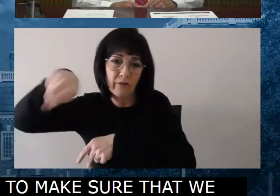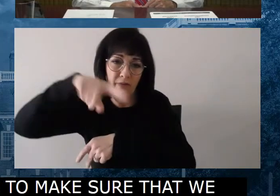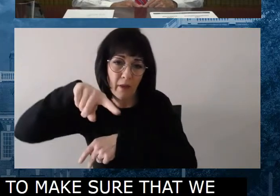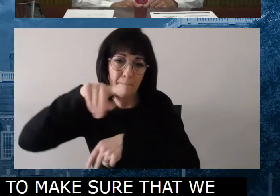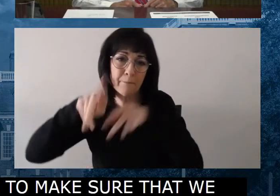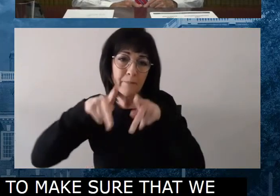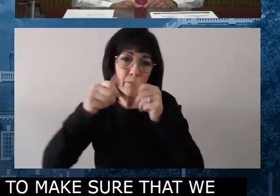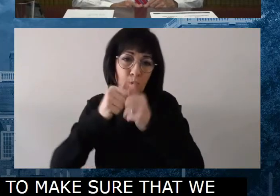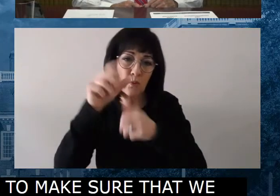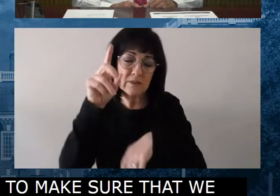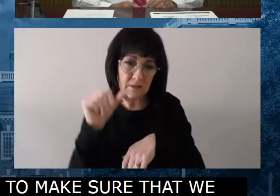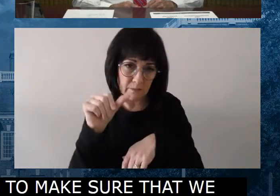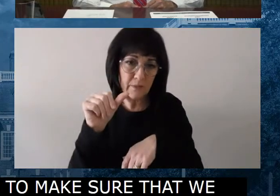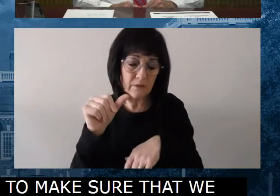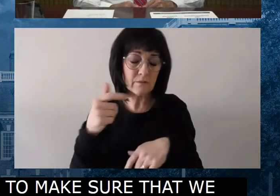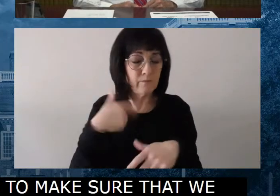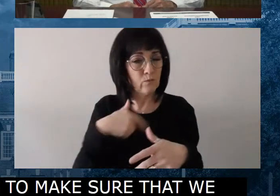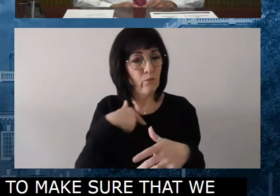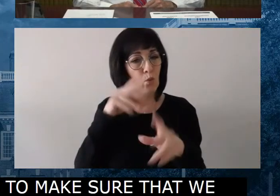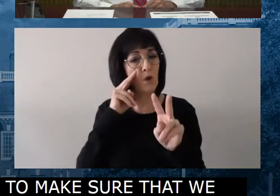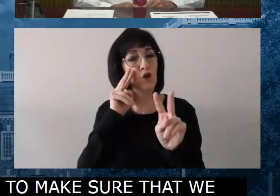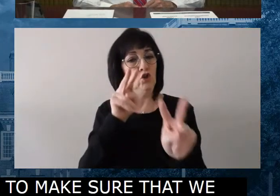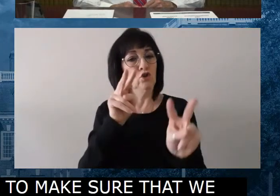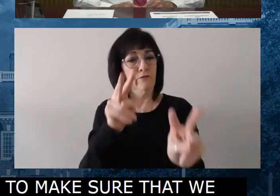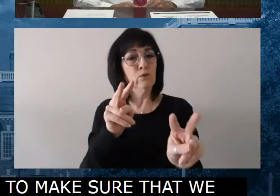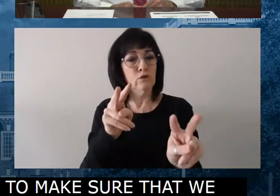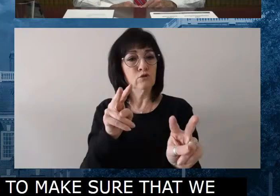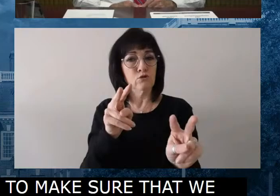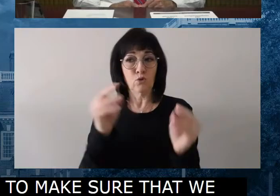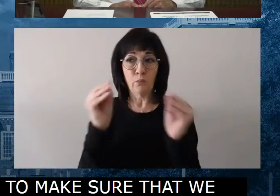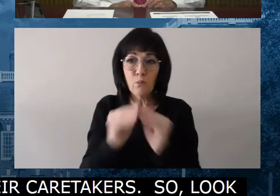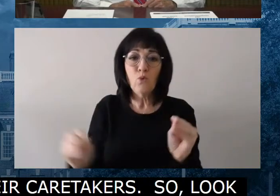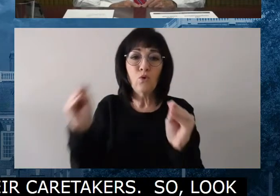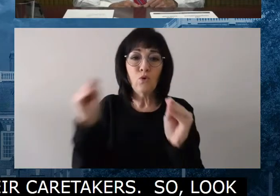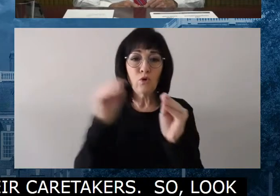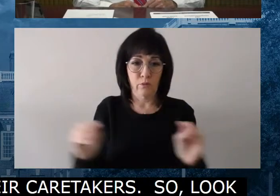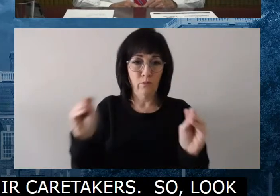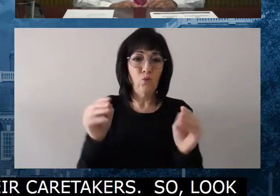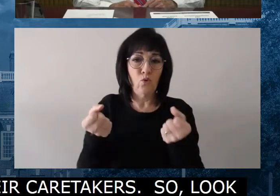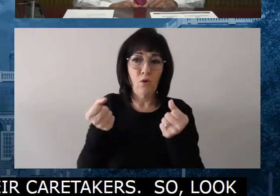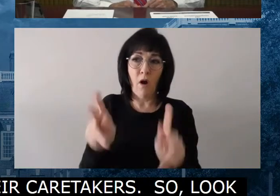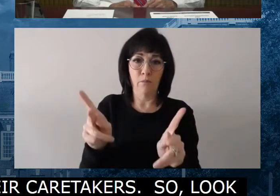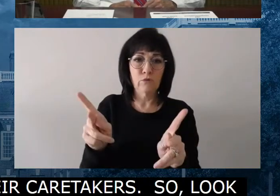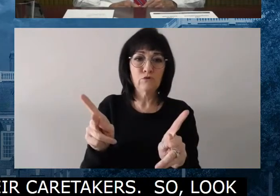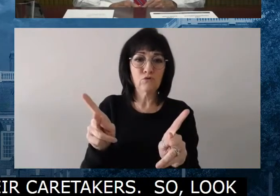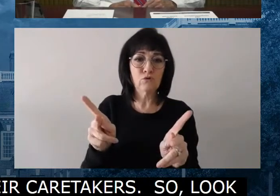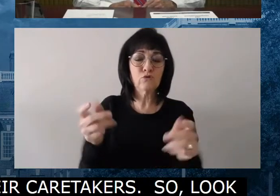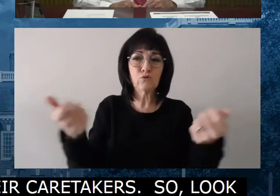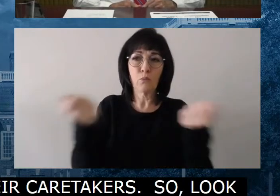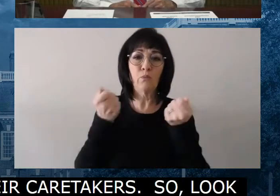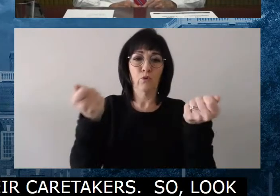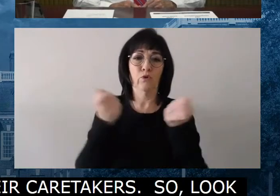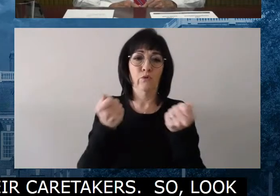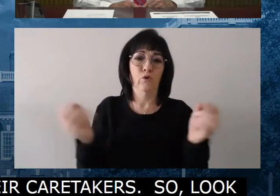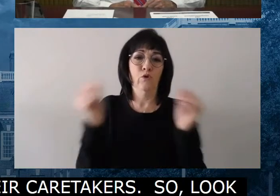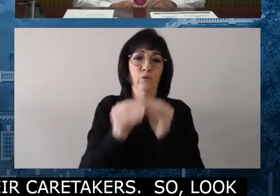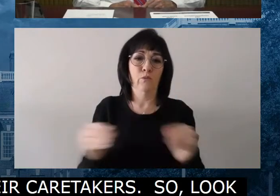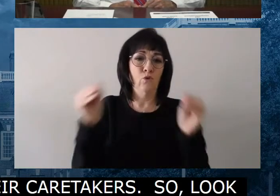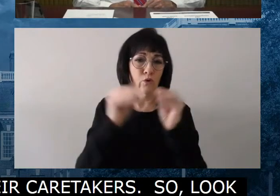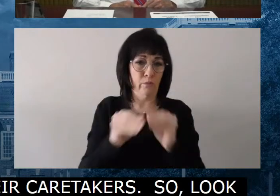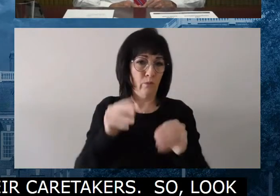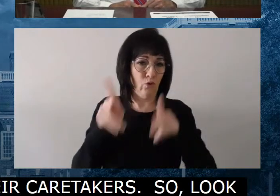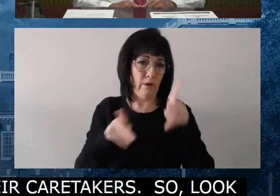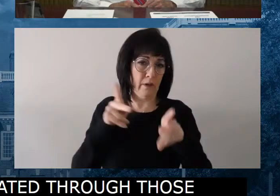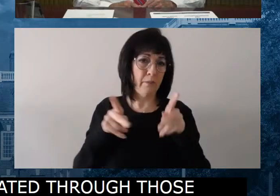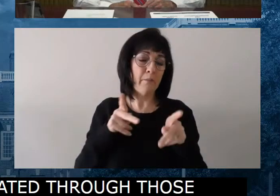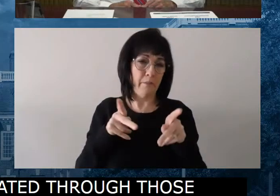the opportunities to get vaccinated through those venues. We continue to feed our waiting list